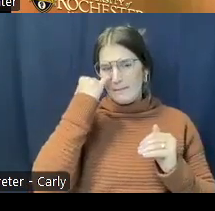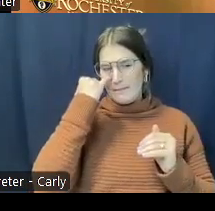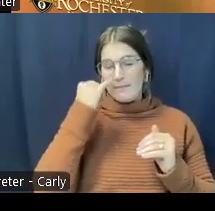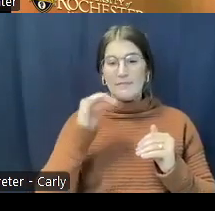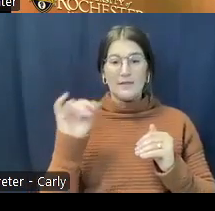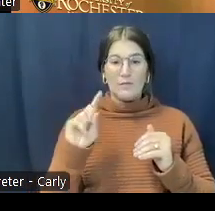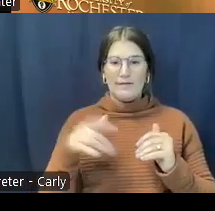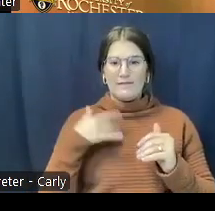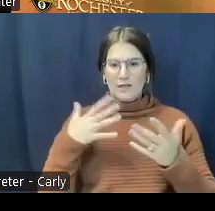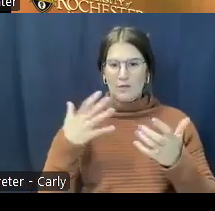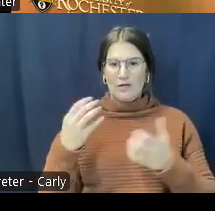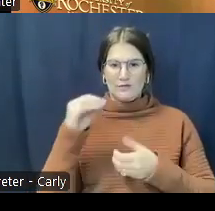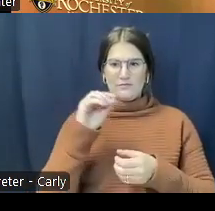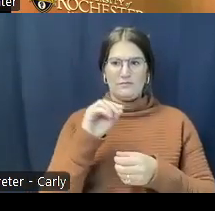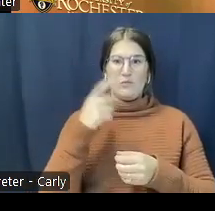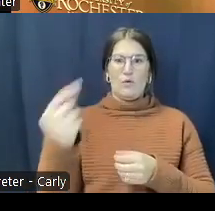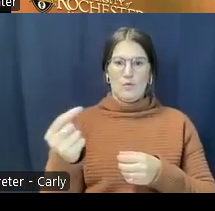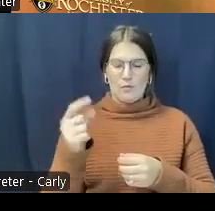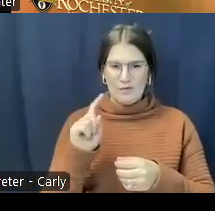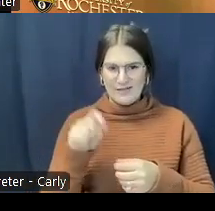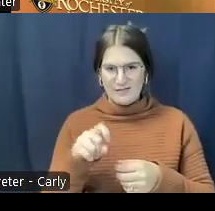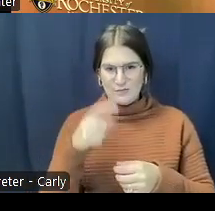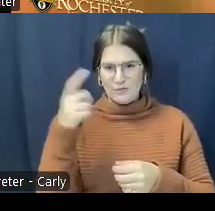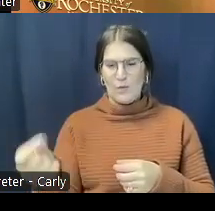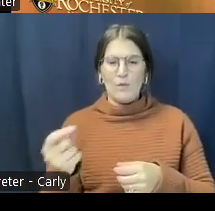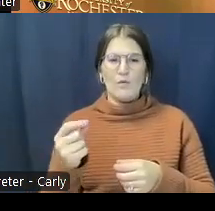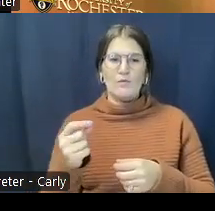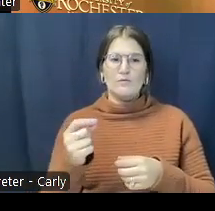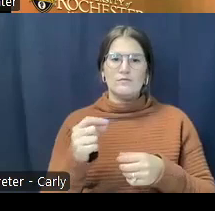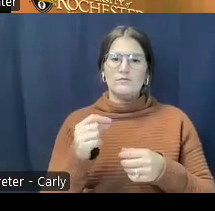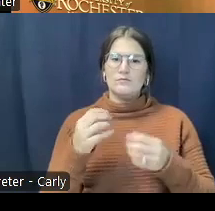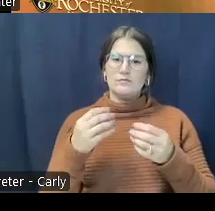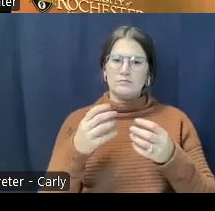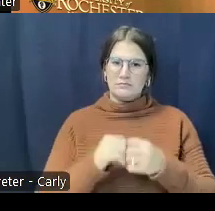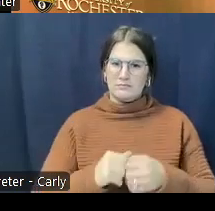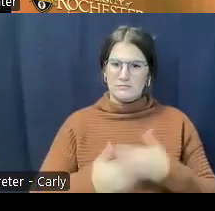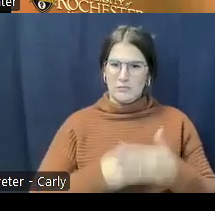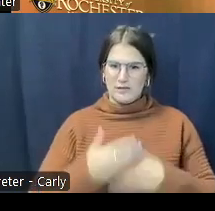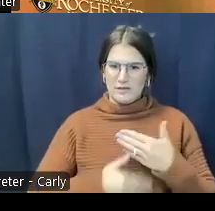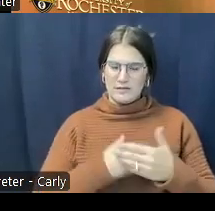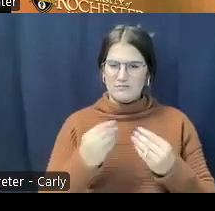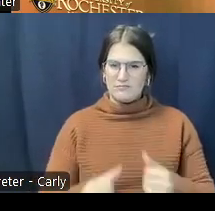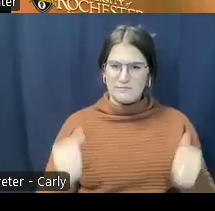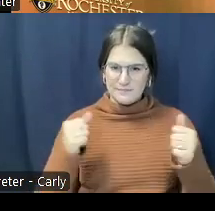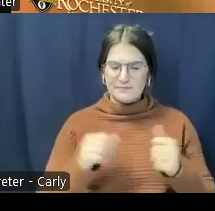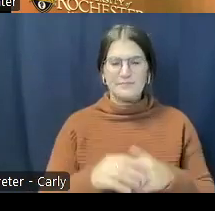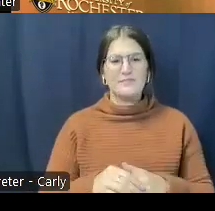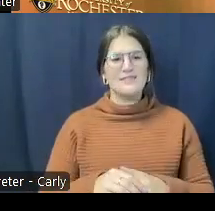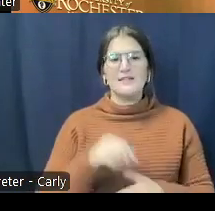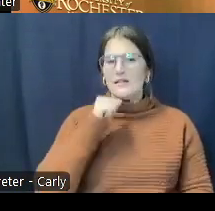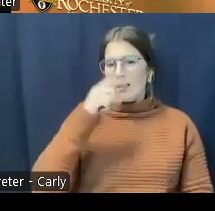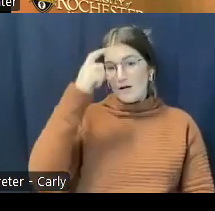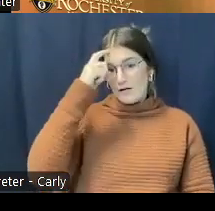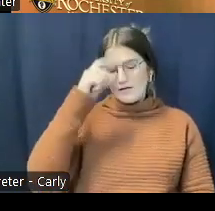That's where they need to go in order to be metabolized and resolved, versus the cognitive or the somatic